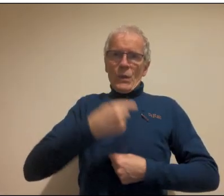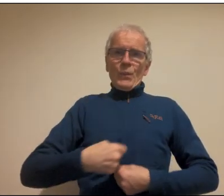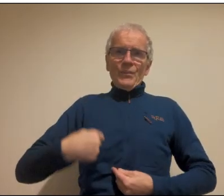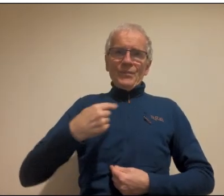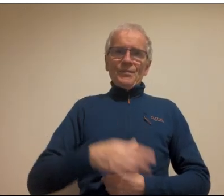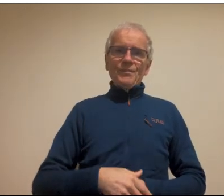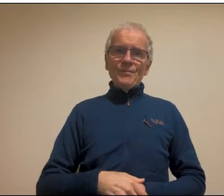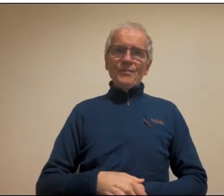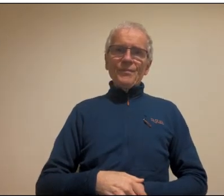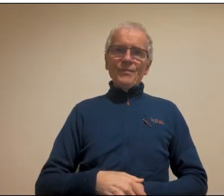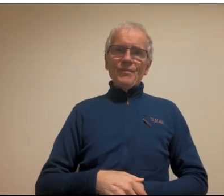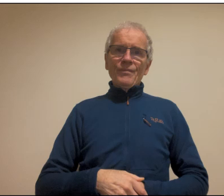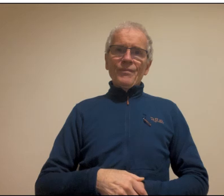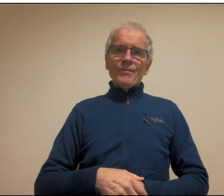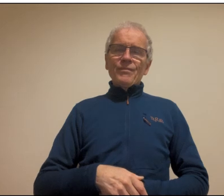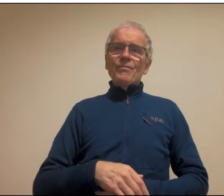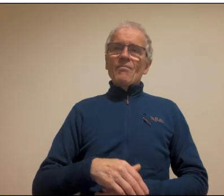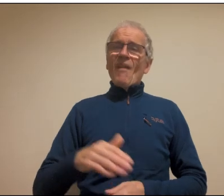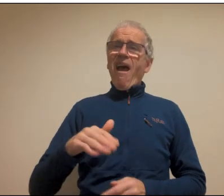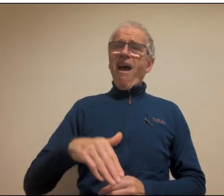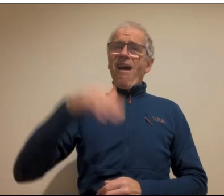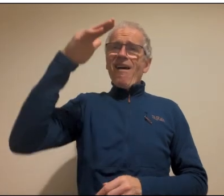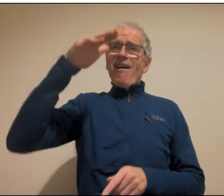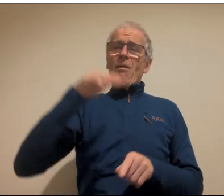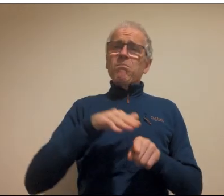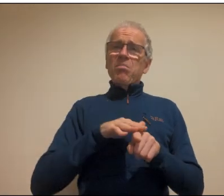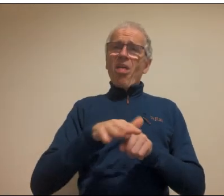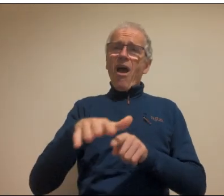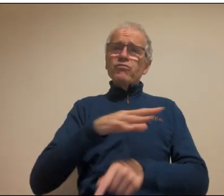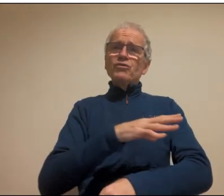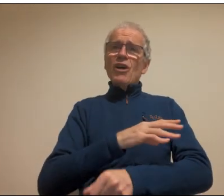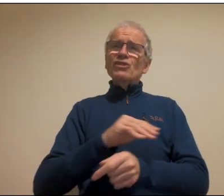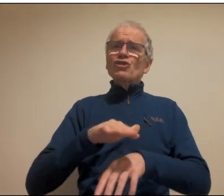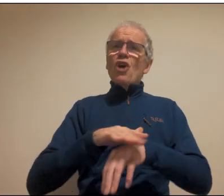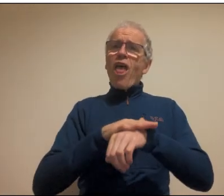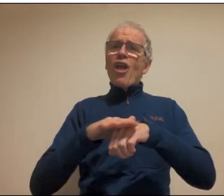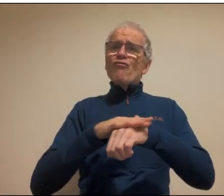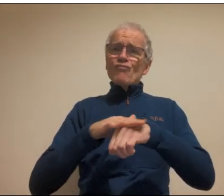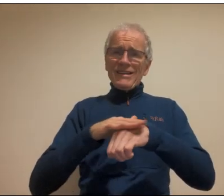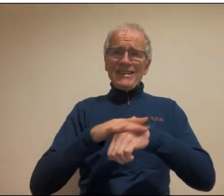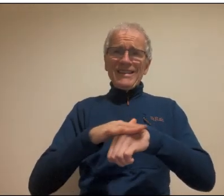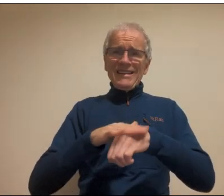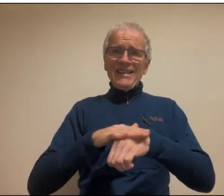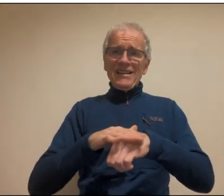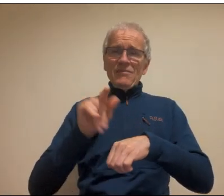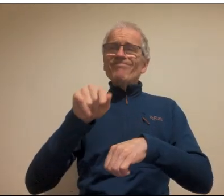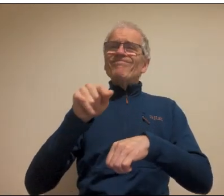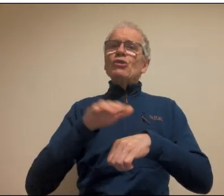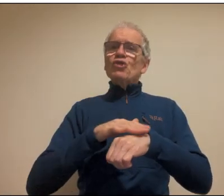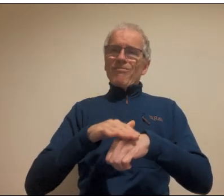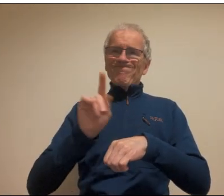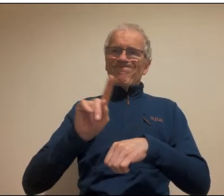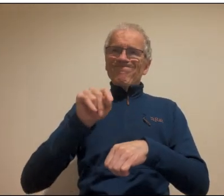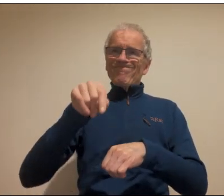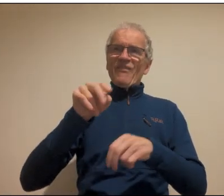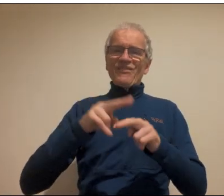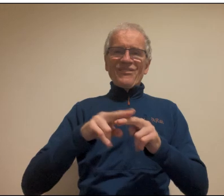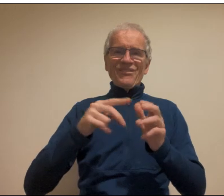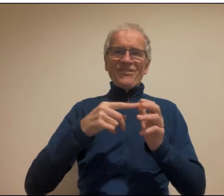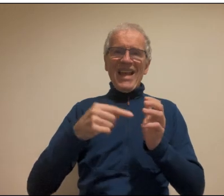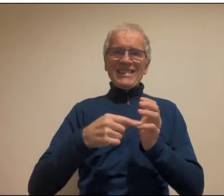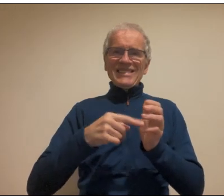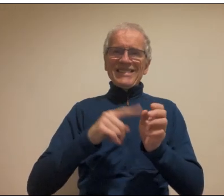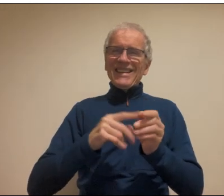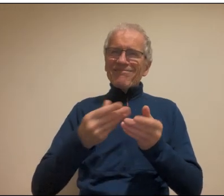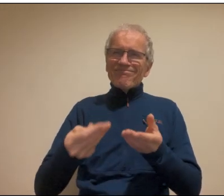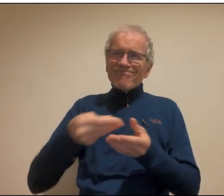High blood cholesterol. Cholesterol is a fatty substance found in the blood. If you have high cholesterol, it can cause